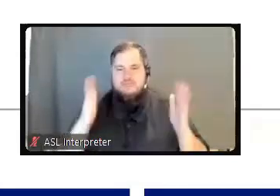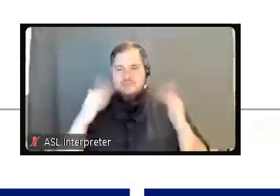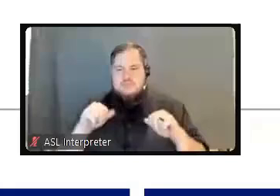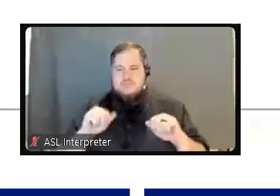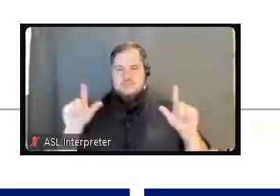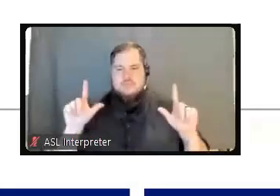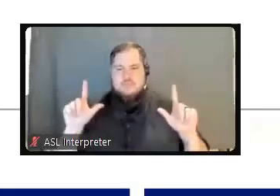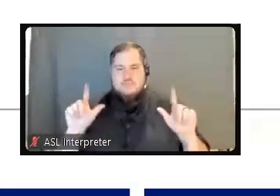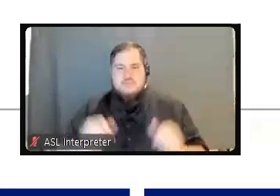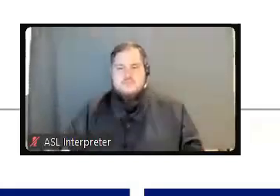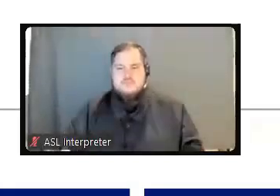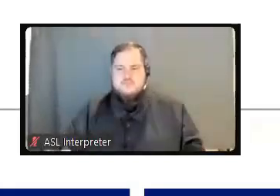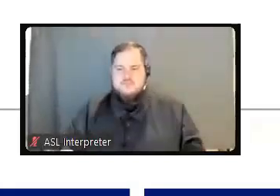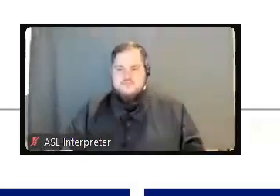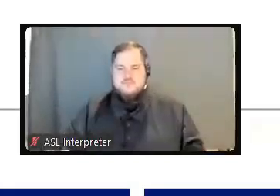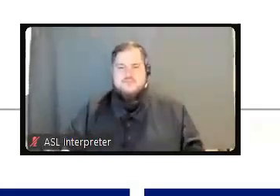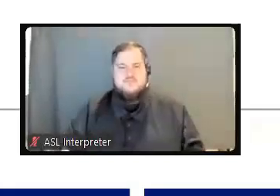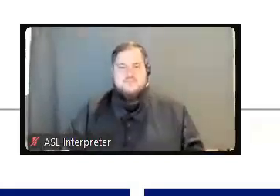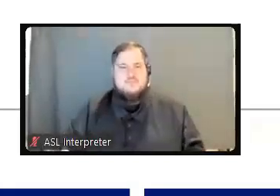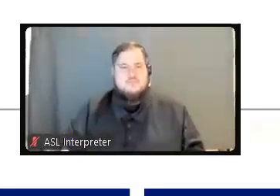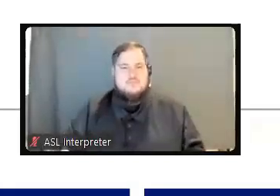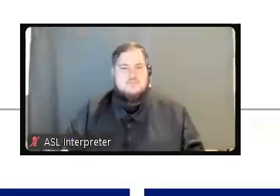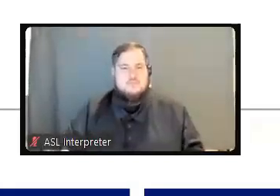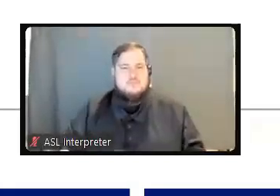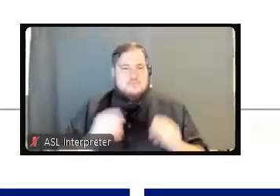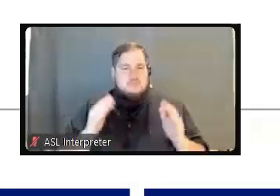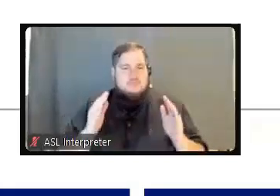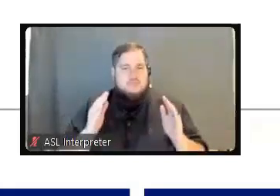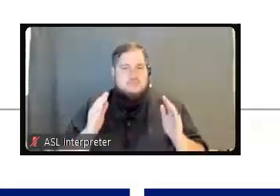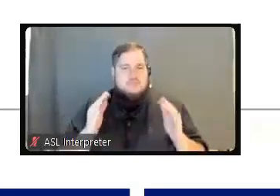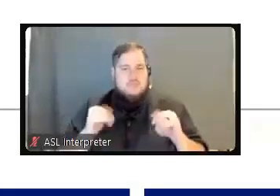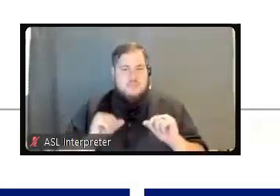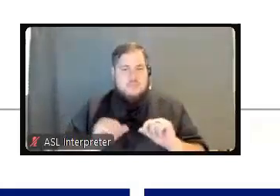All right, next slide, please.